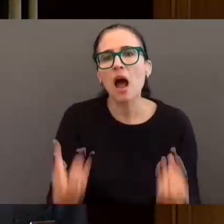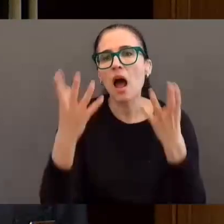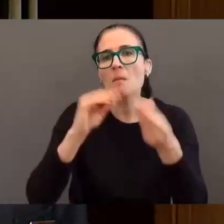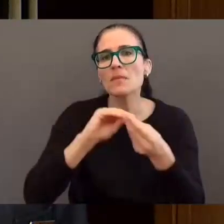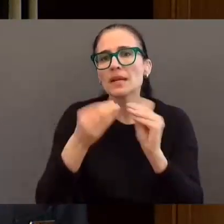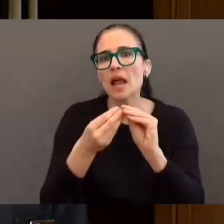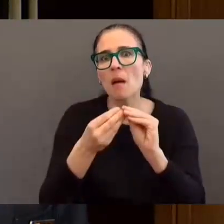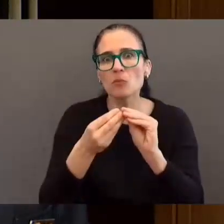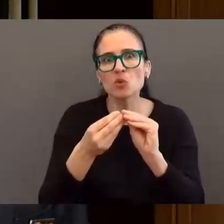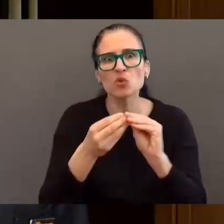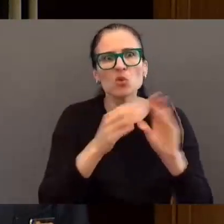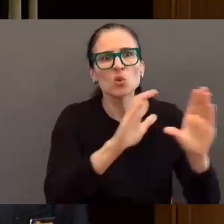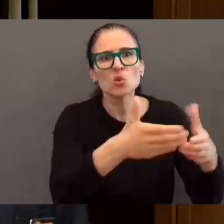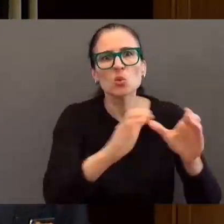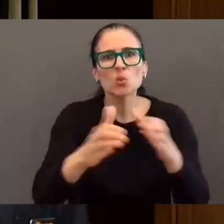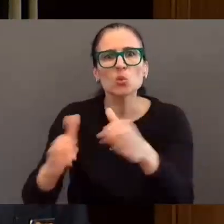Columbia.